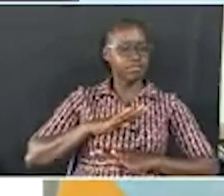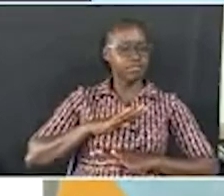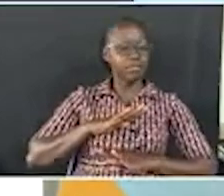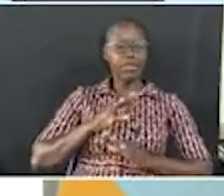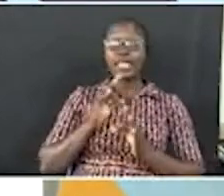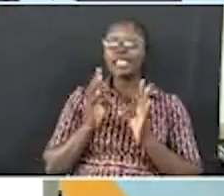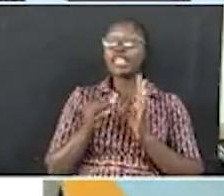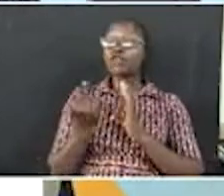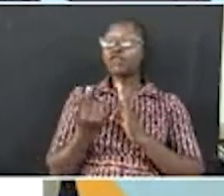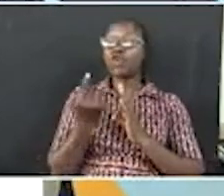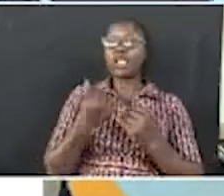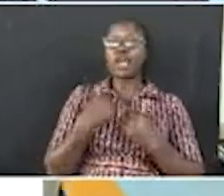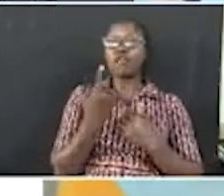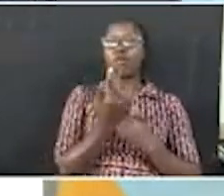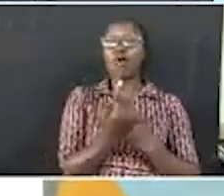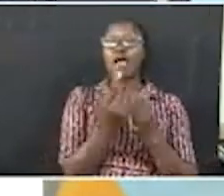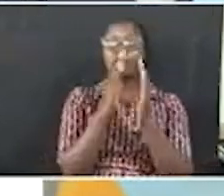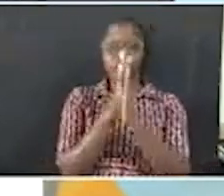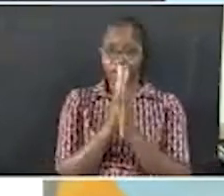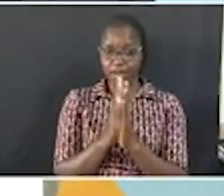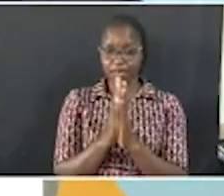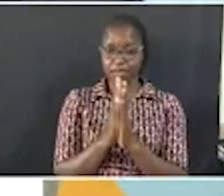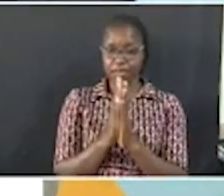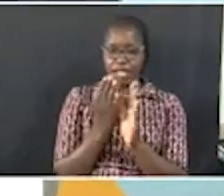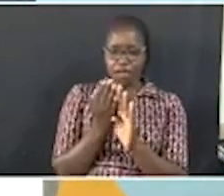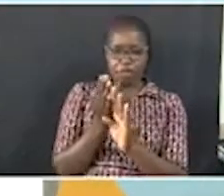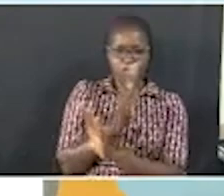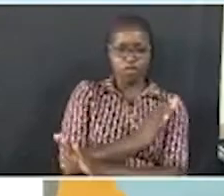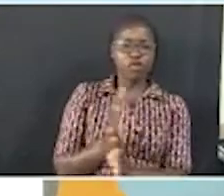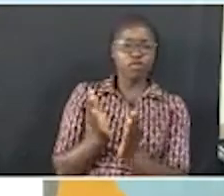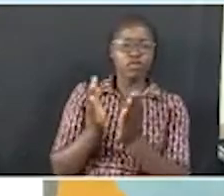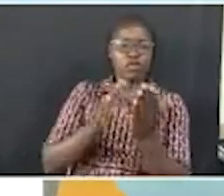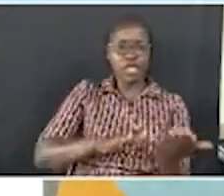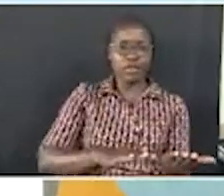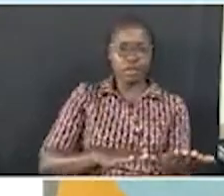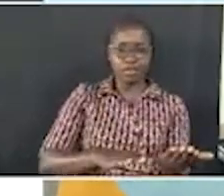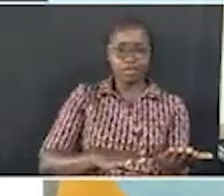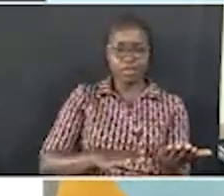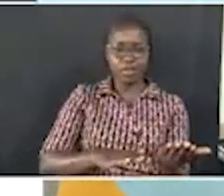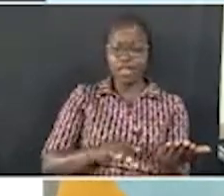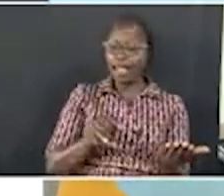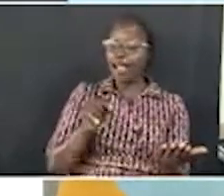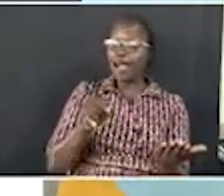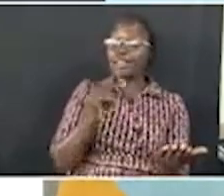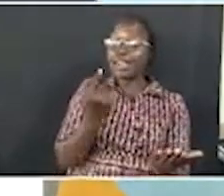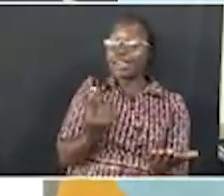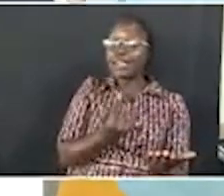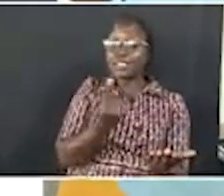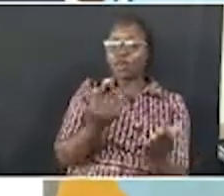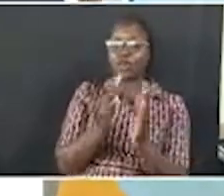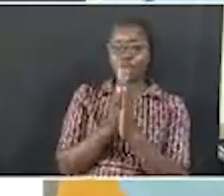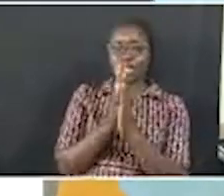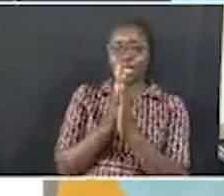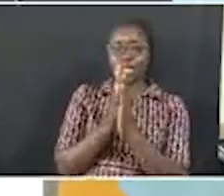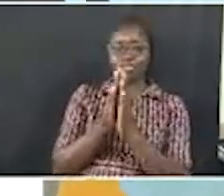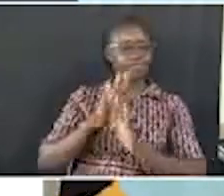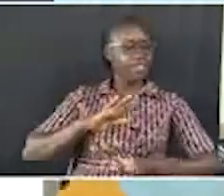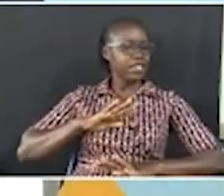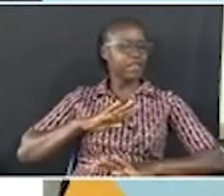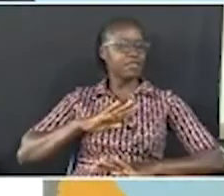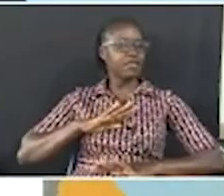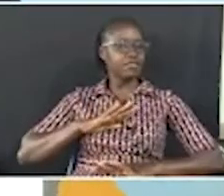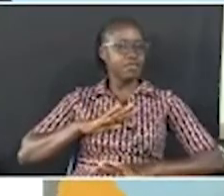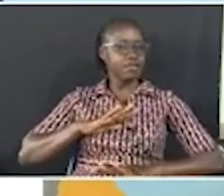If you only have one prayer before you die, that single prayer is enough.